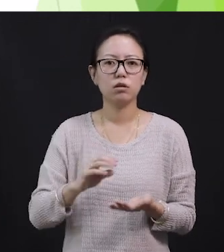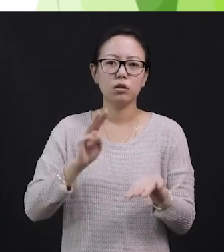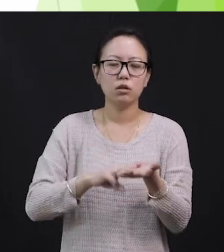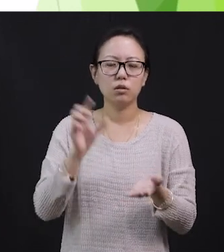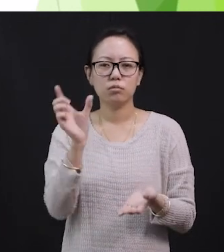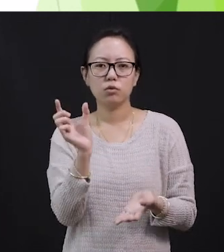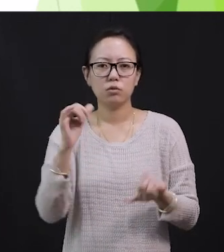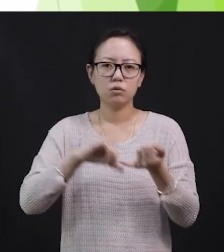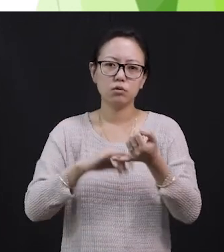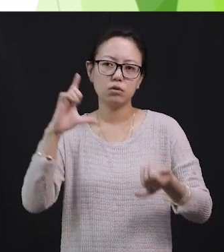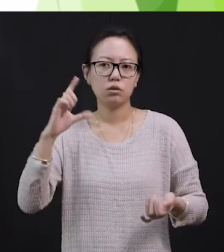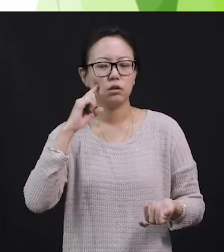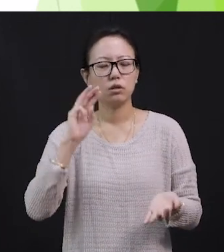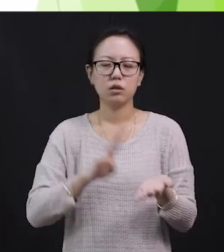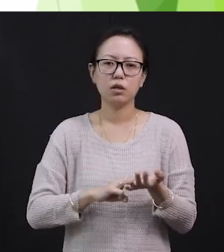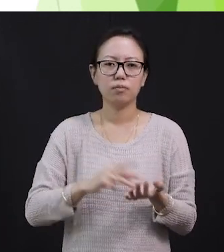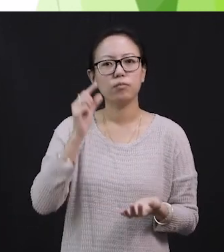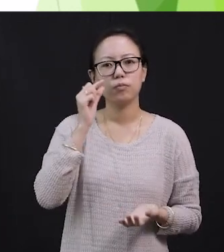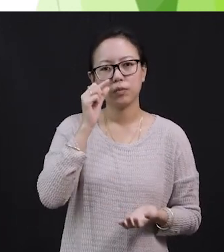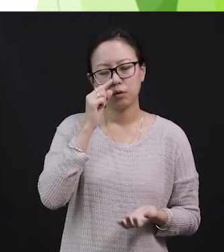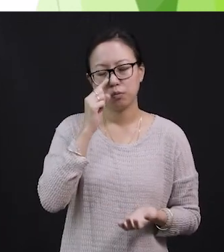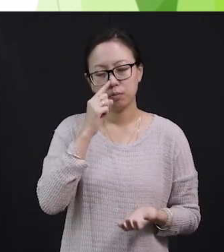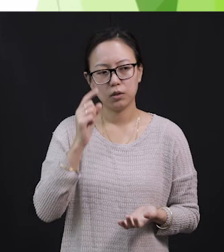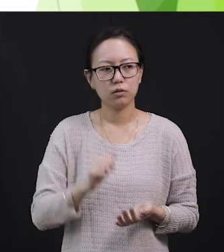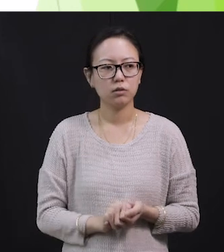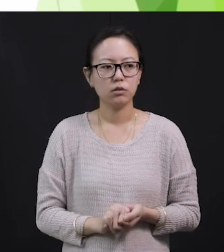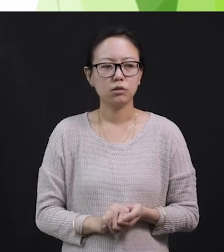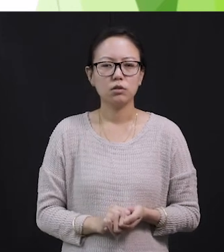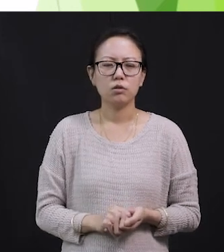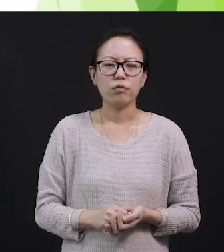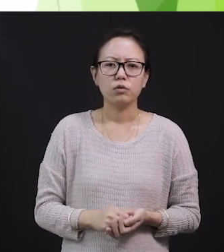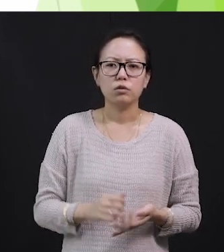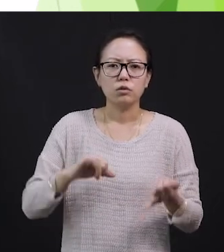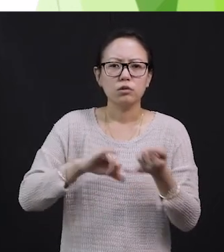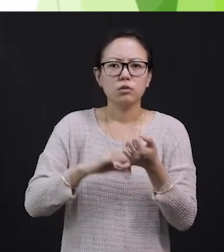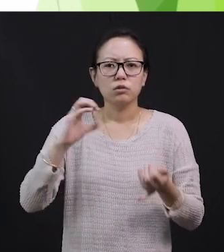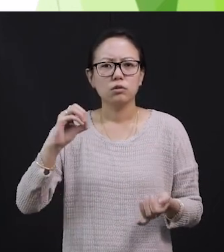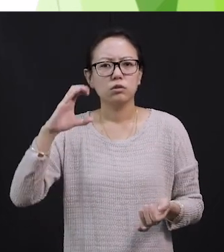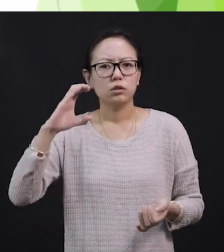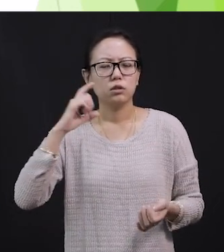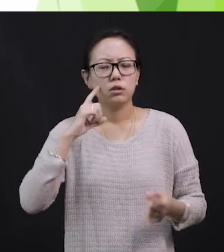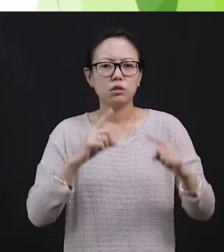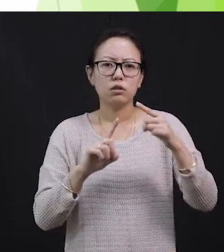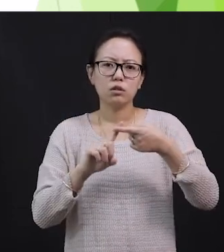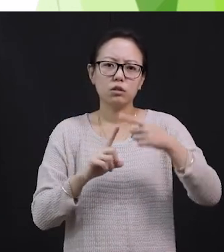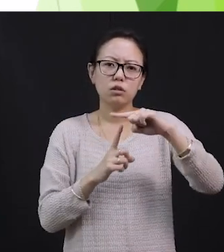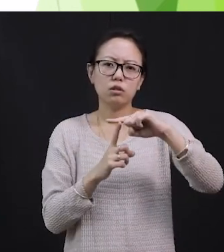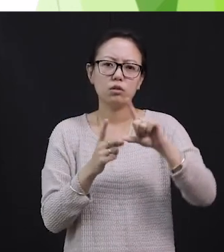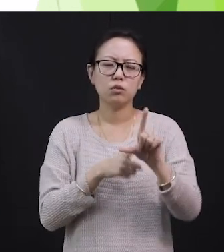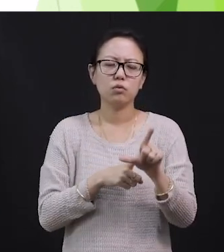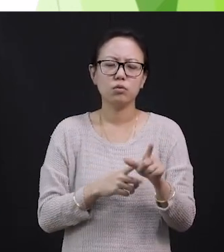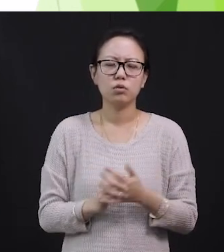of pressure on the working women. There were hardly any working women. So the society did not even understand what are the pressures that a working woman goes